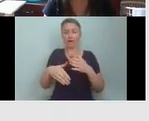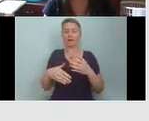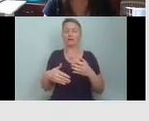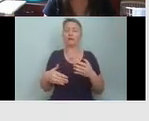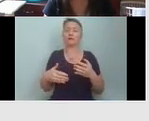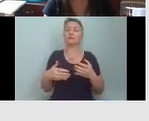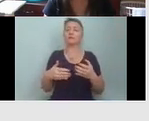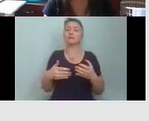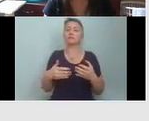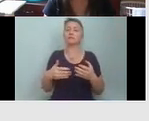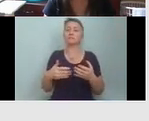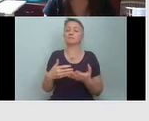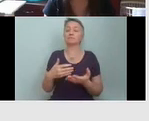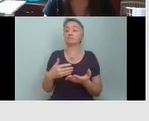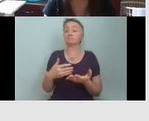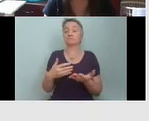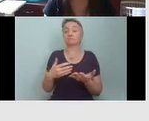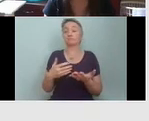have,